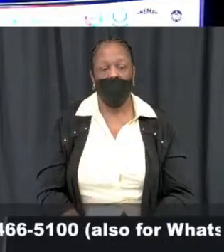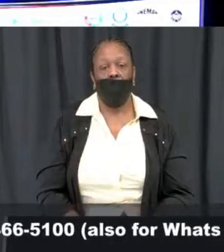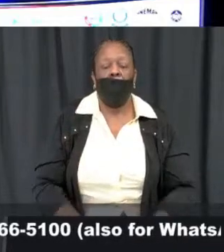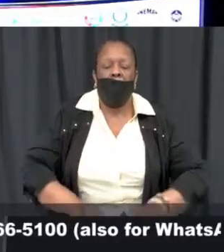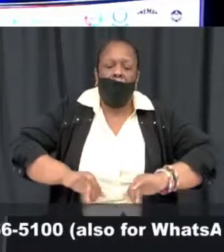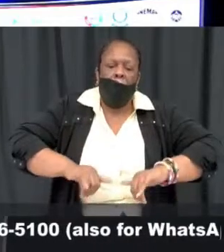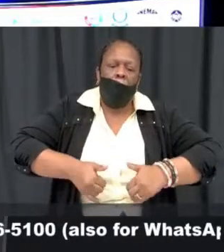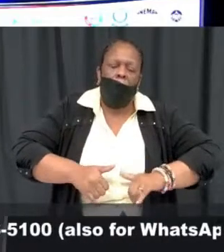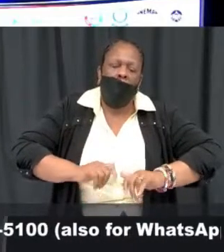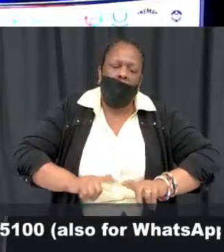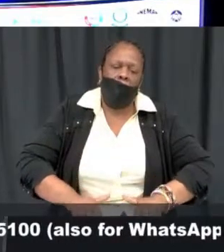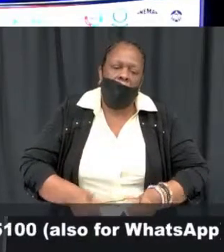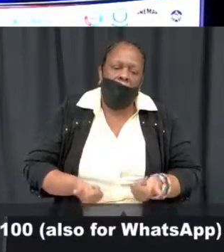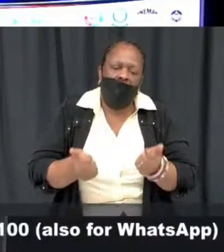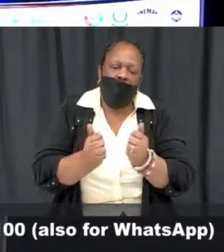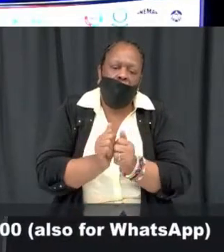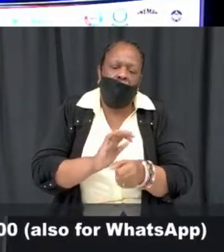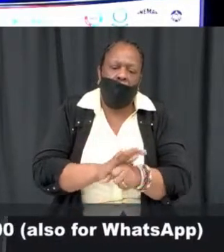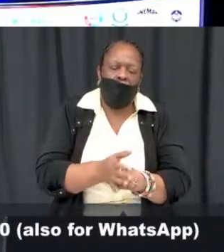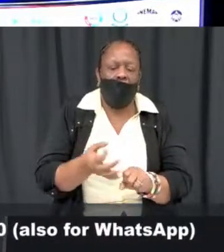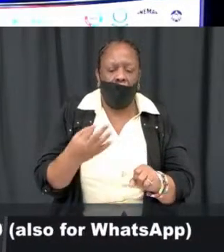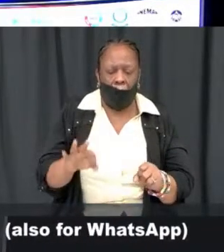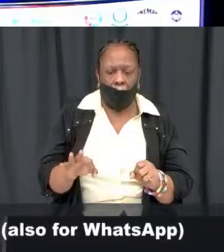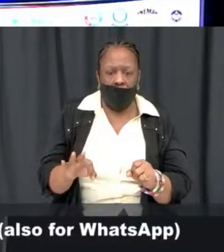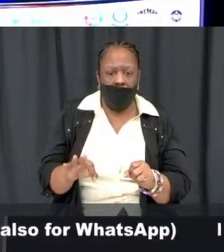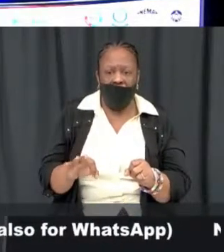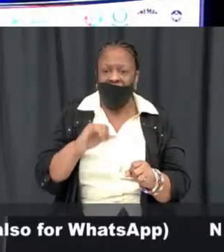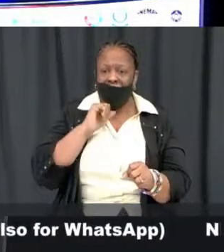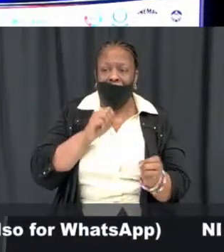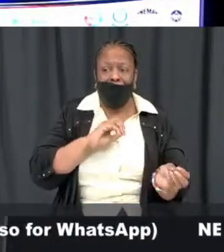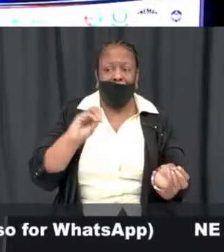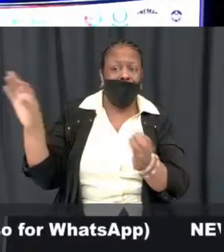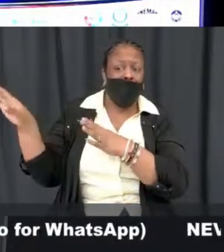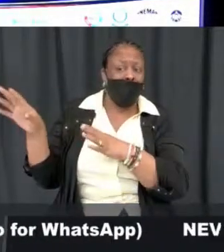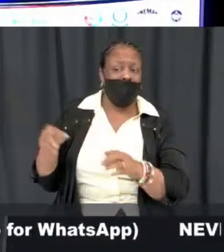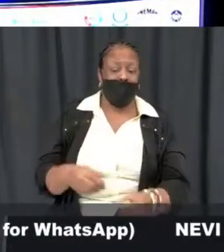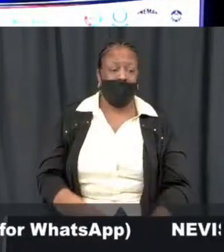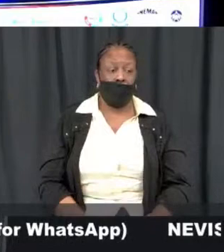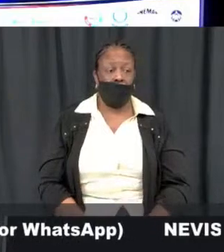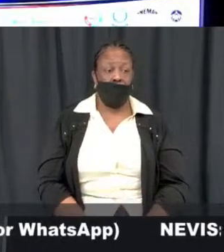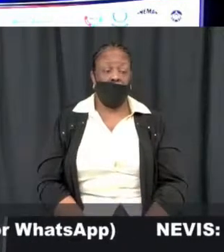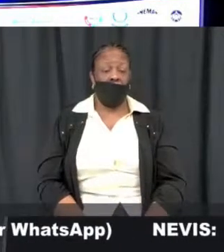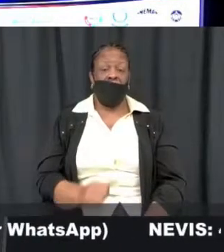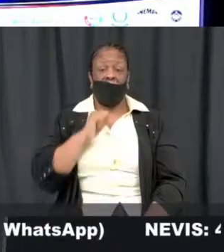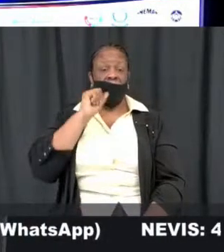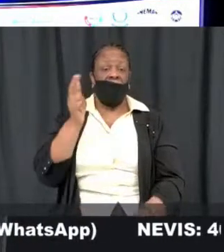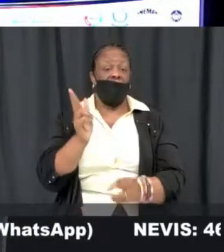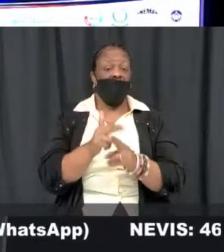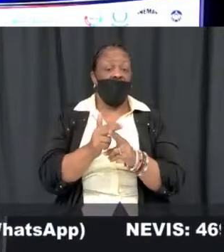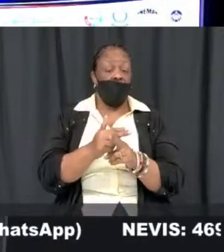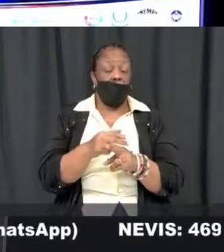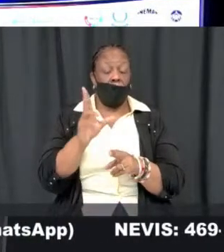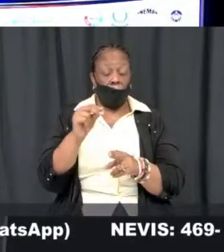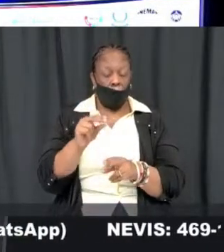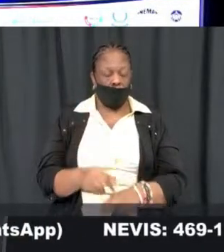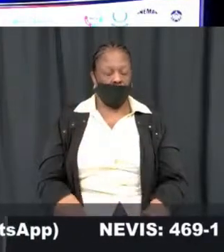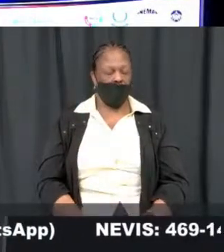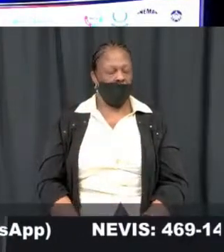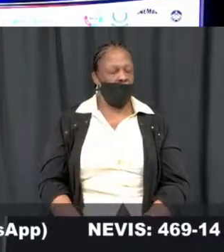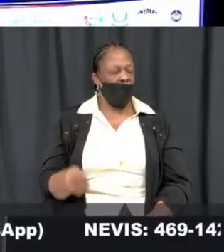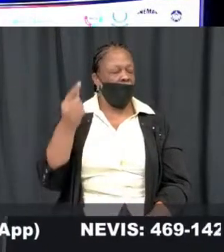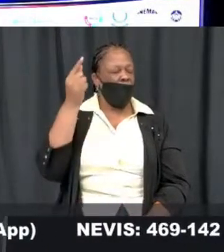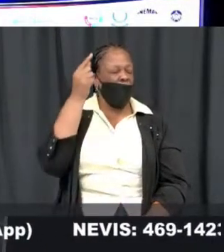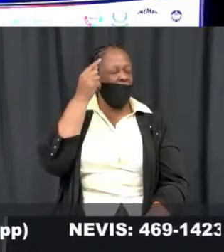COVID-19 going forward, because it's not going anywhere anytime soon. And so keep in the back of your